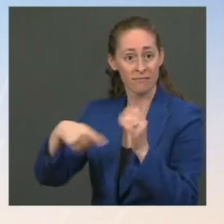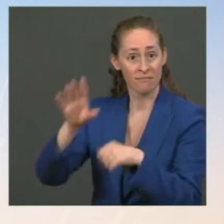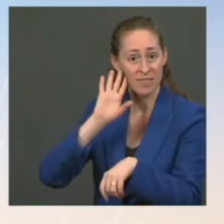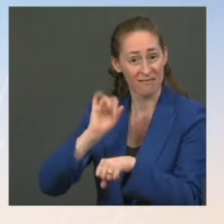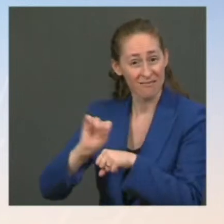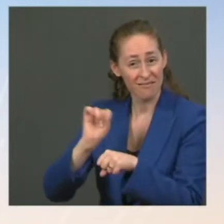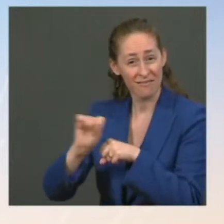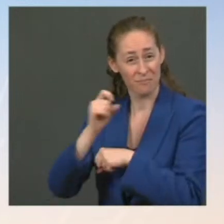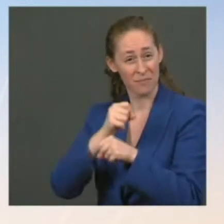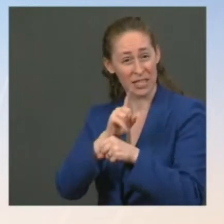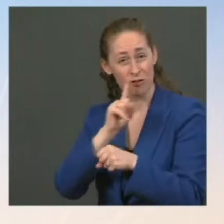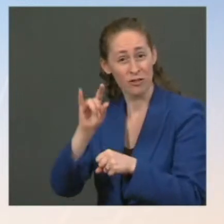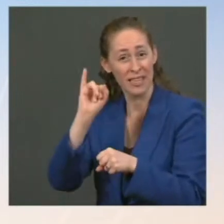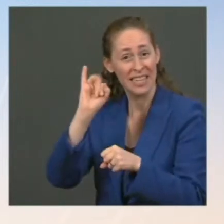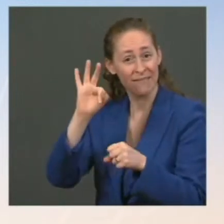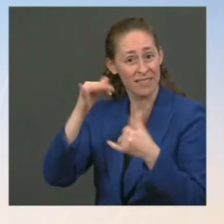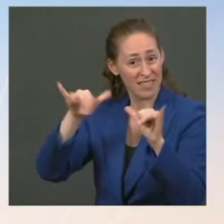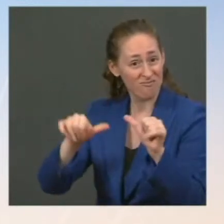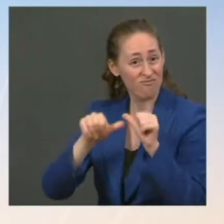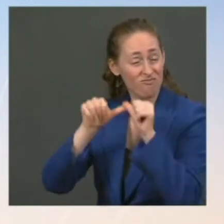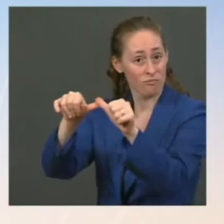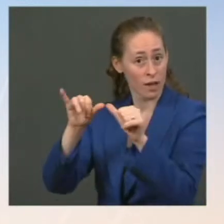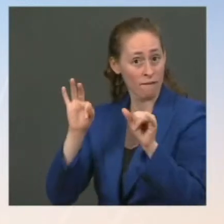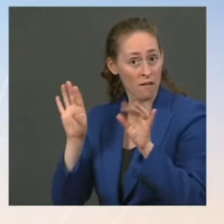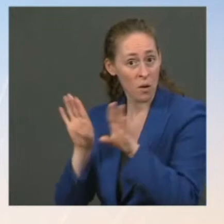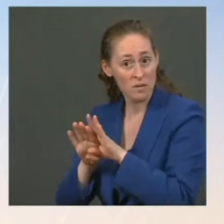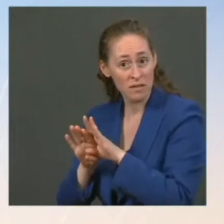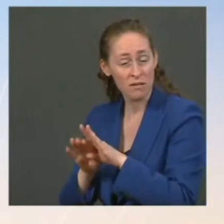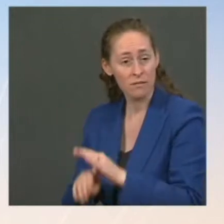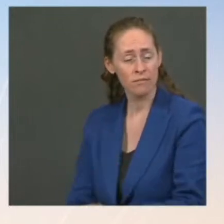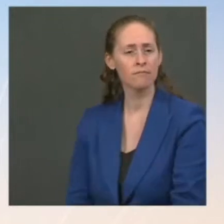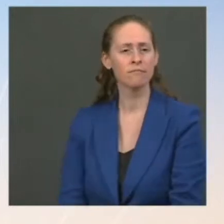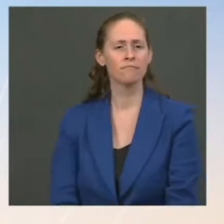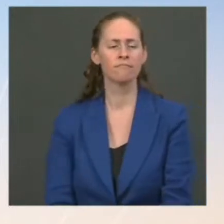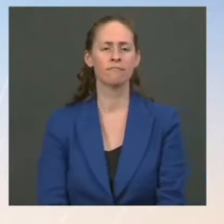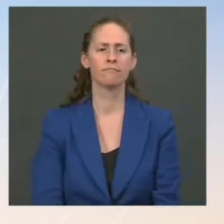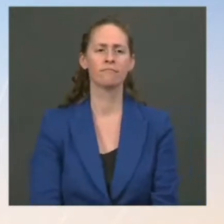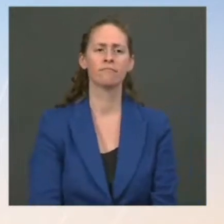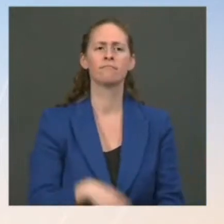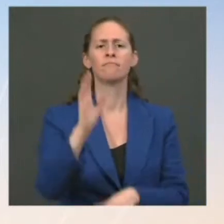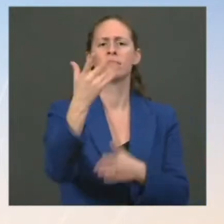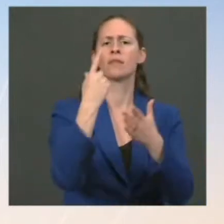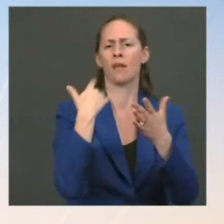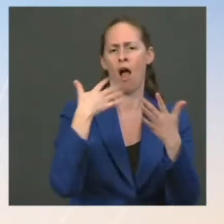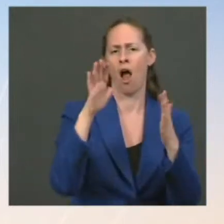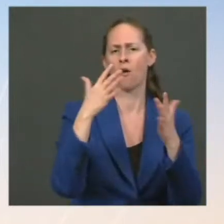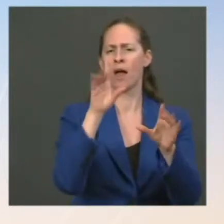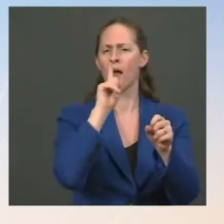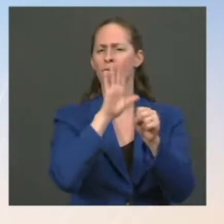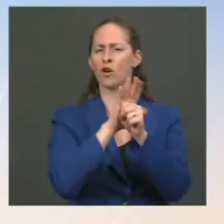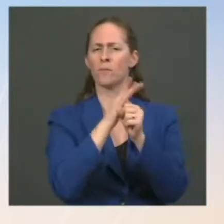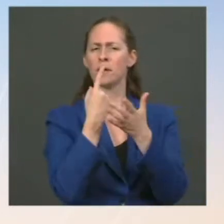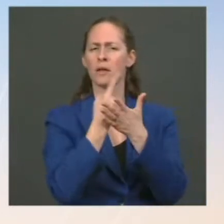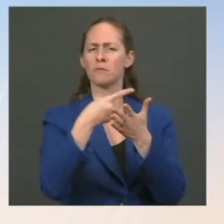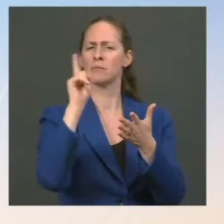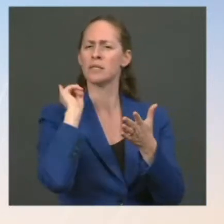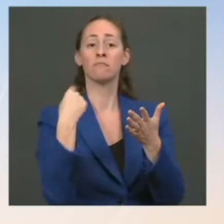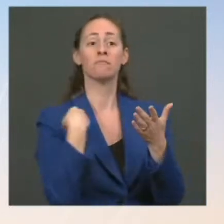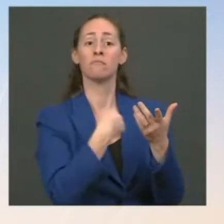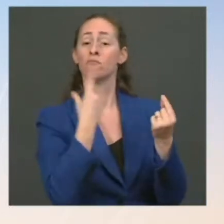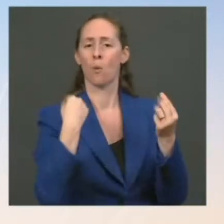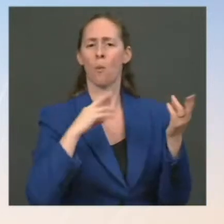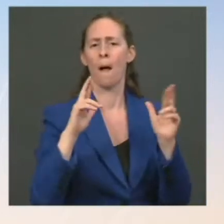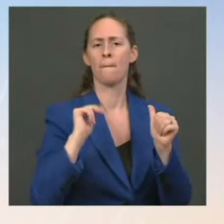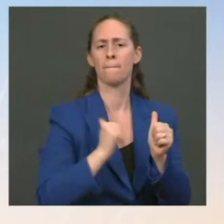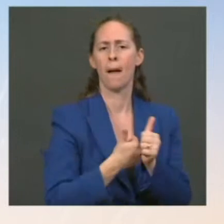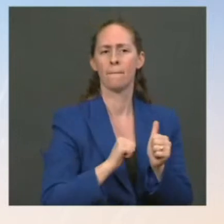for that? Well, we, of course, as I noted and confirmed last week, we had begun making contingency plans, as every